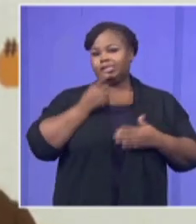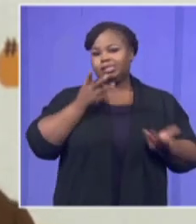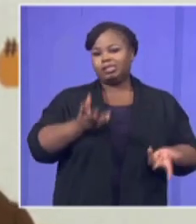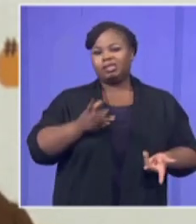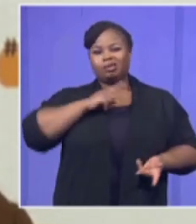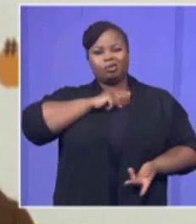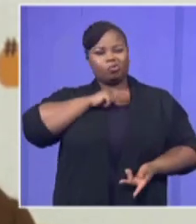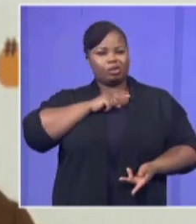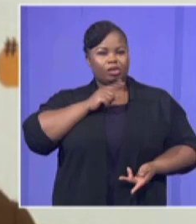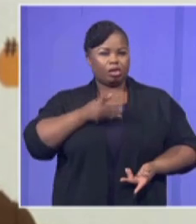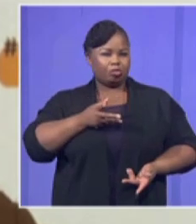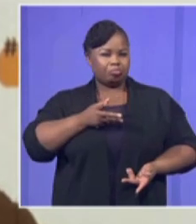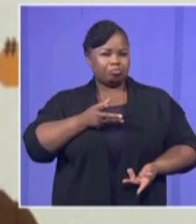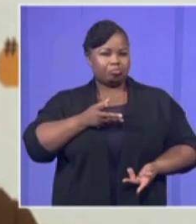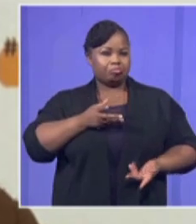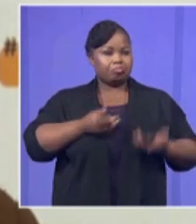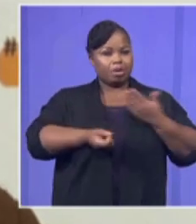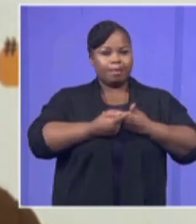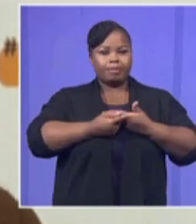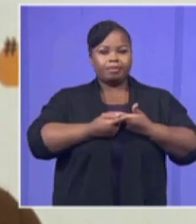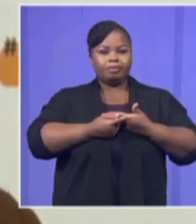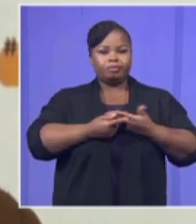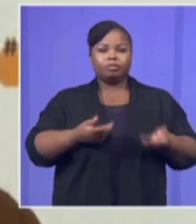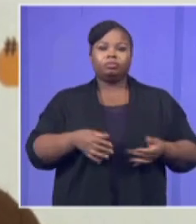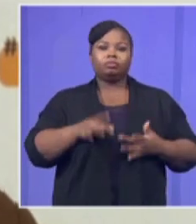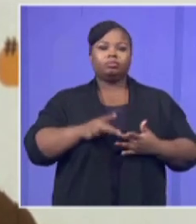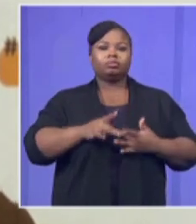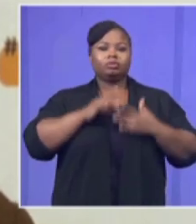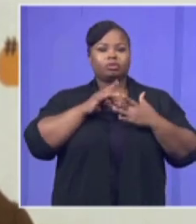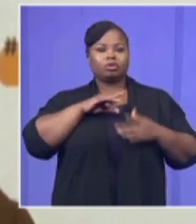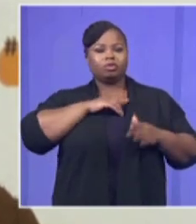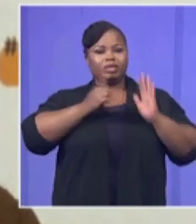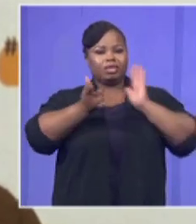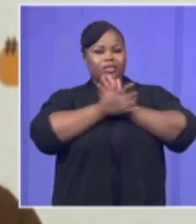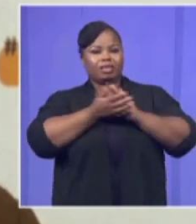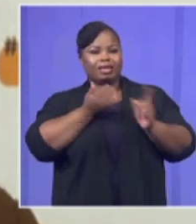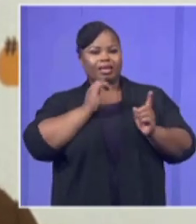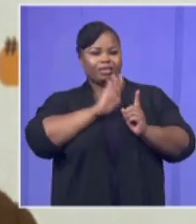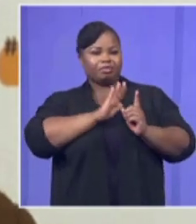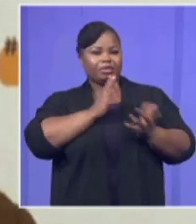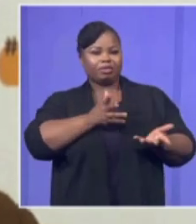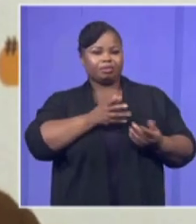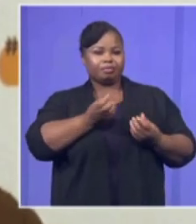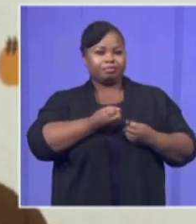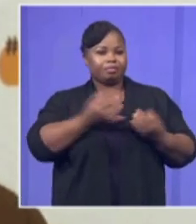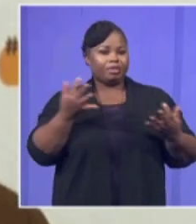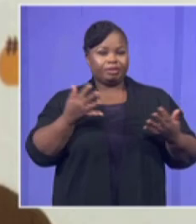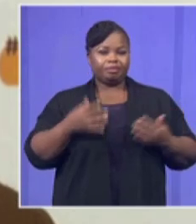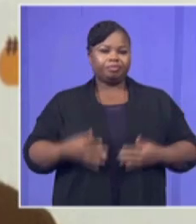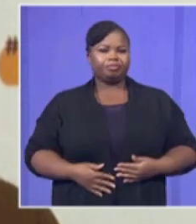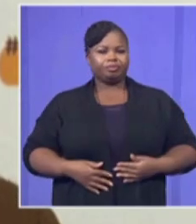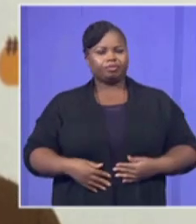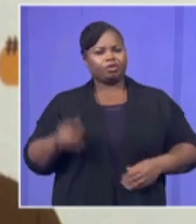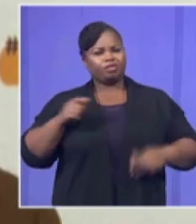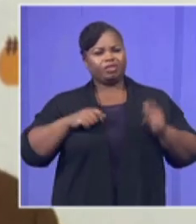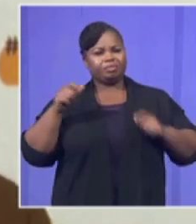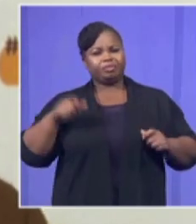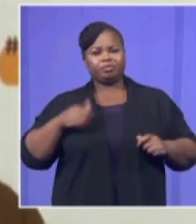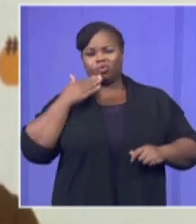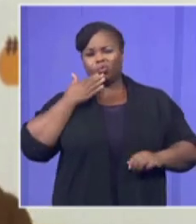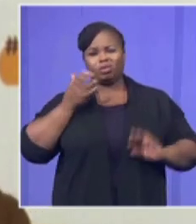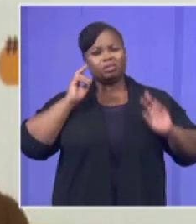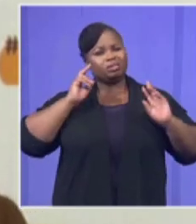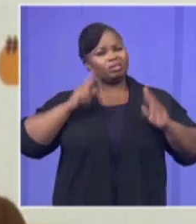cause for this, more especially the legal aspect of it. Most artists, or many of the artists, have died